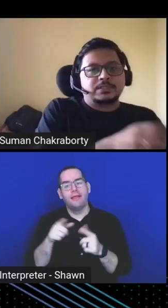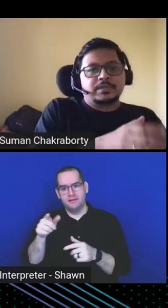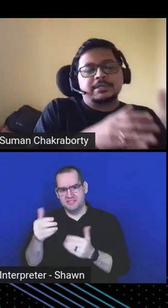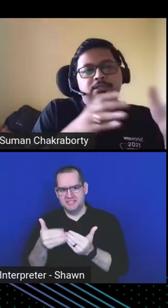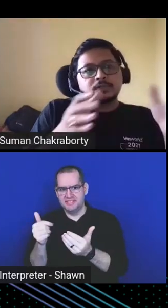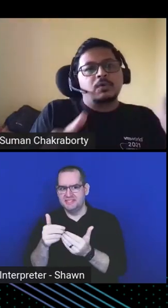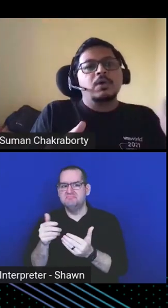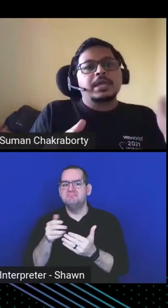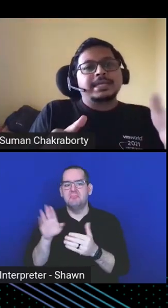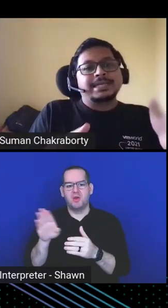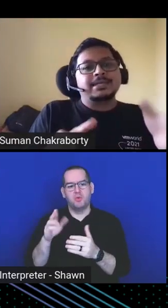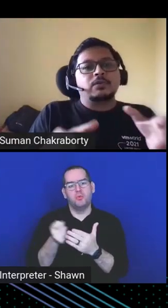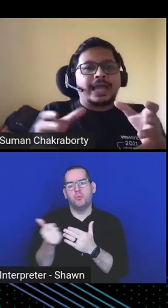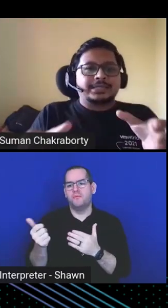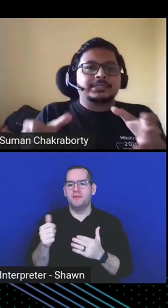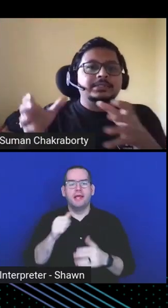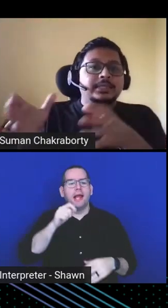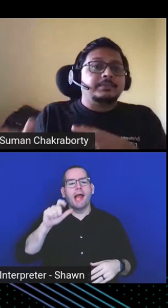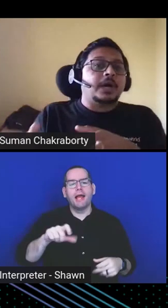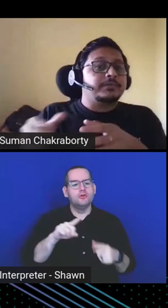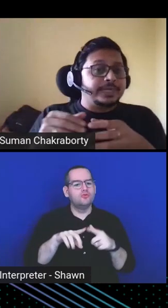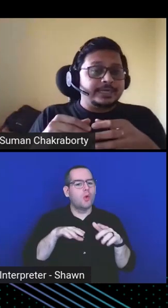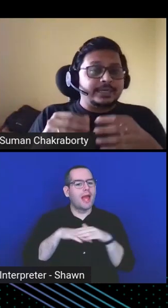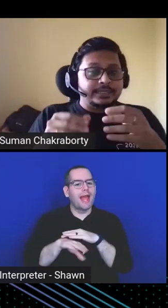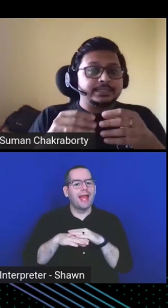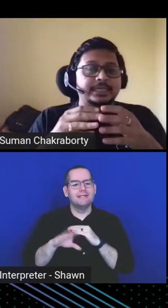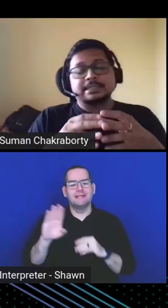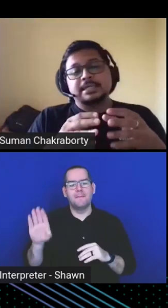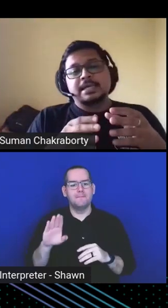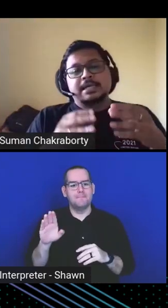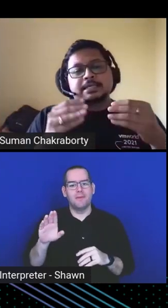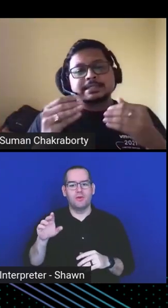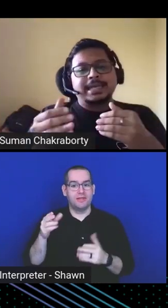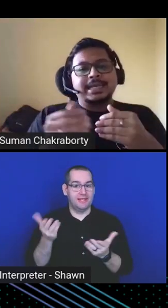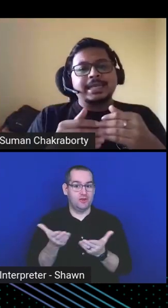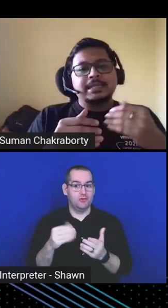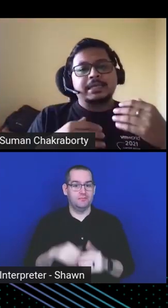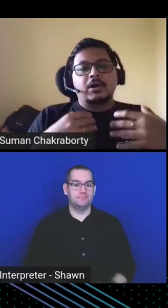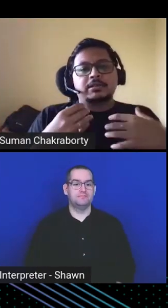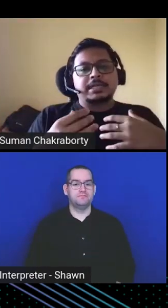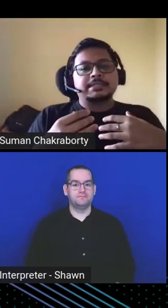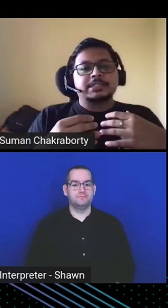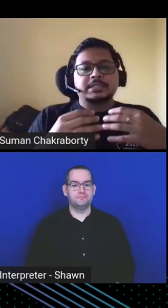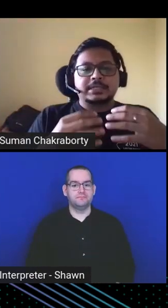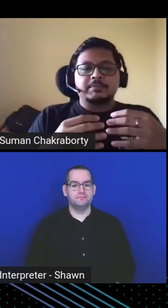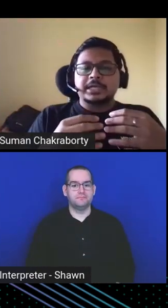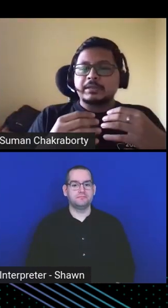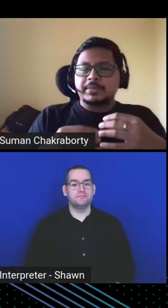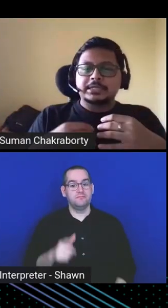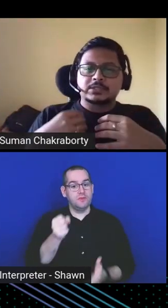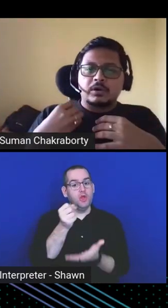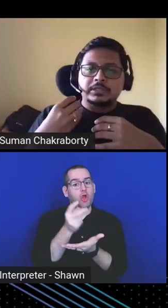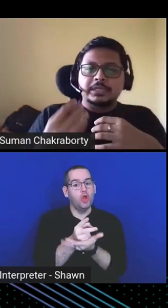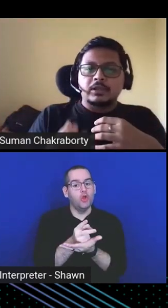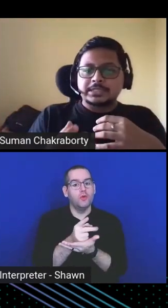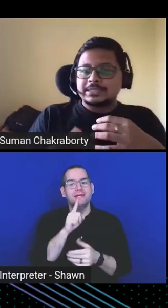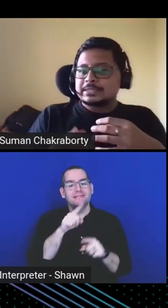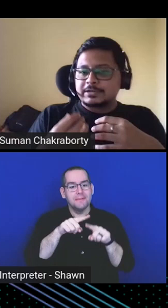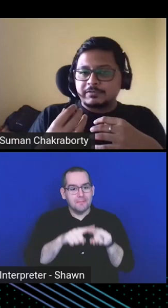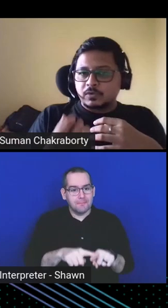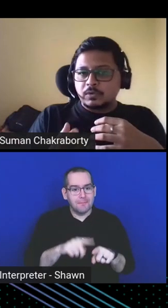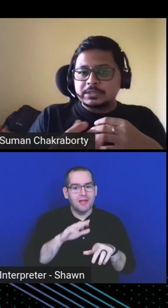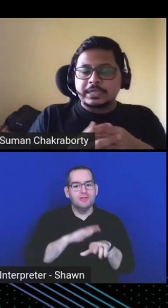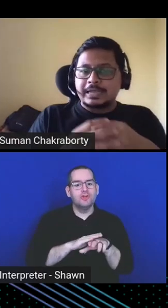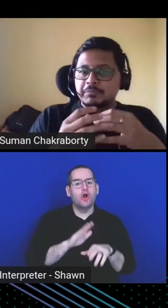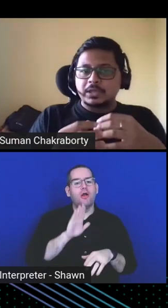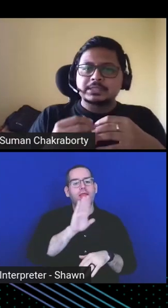as well. So there is no needed to access the Boundary data in this case. Secondly, the authorization is completely based on the logical set